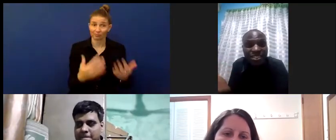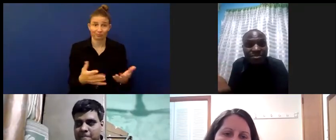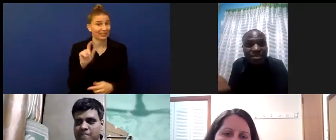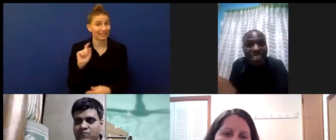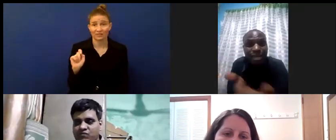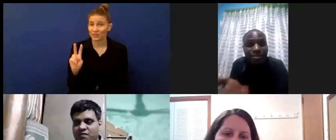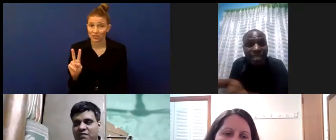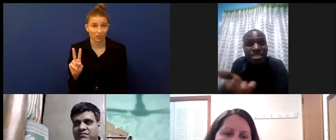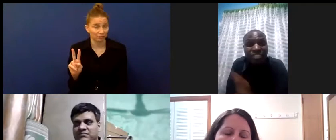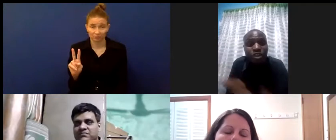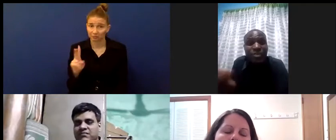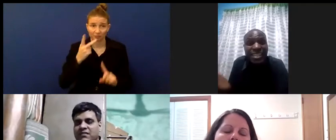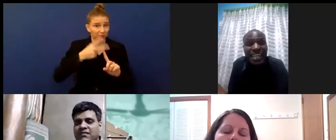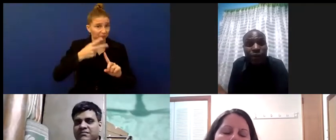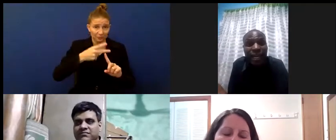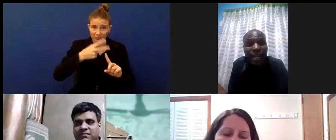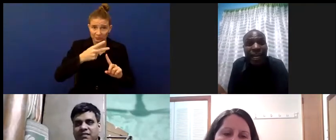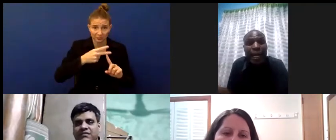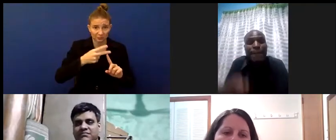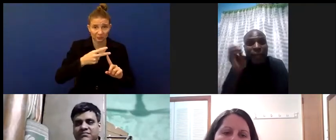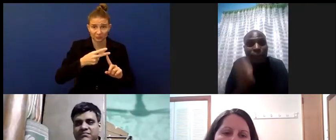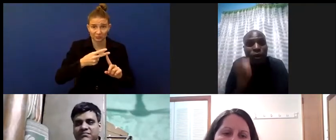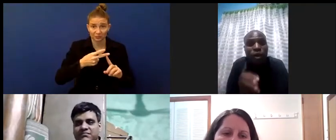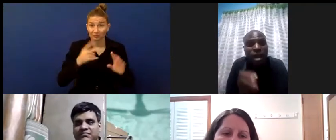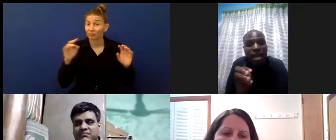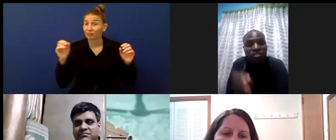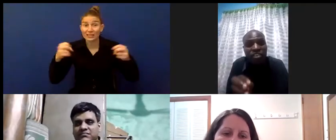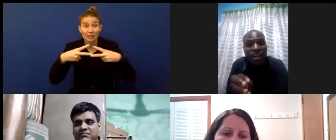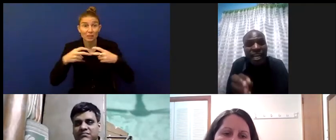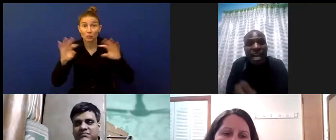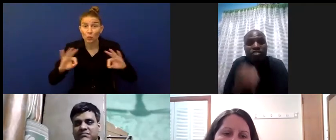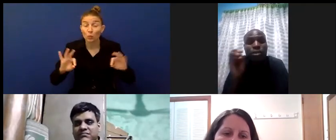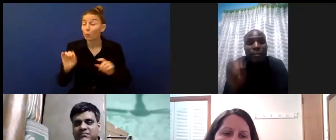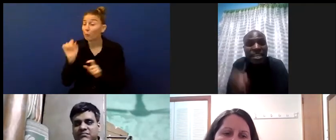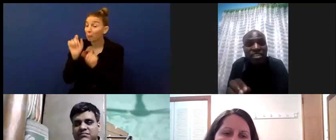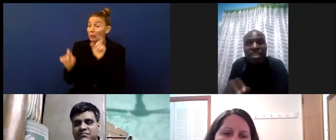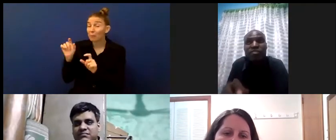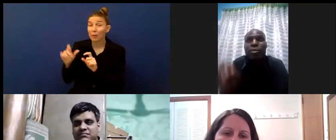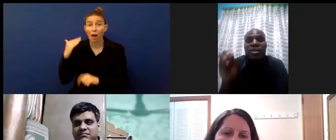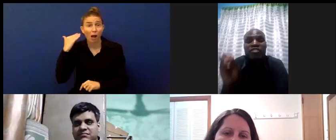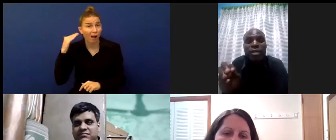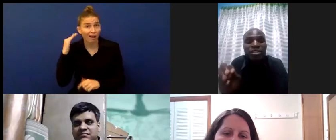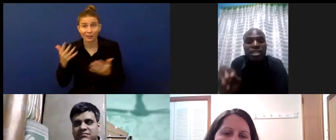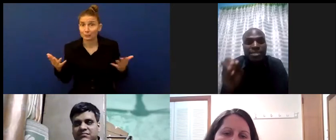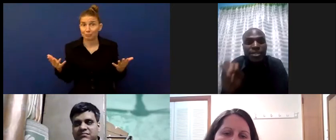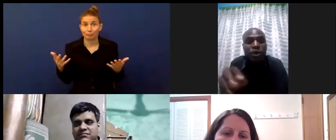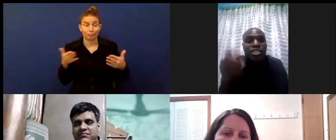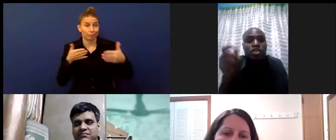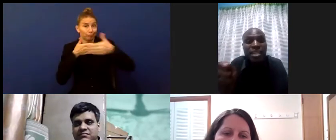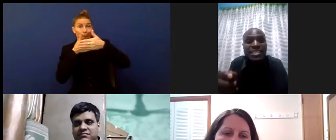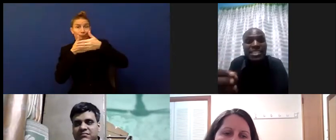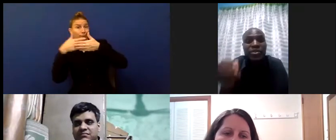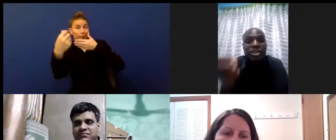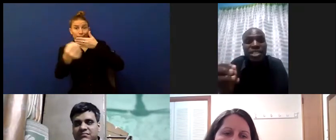televisions. Subtitles have not been anywhere. People who are hard of hearing have not benefited from information that has been always